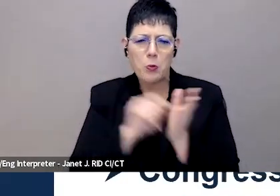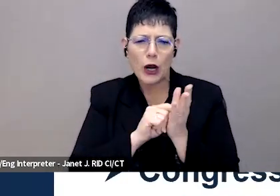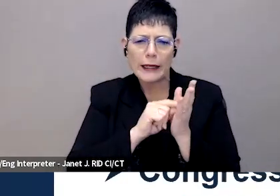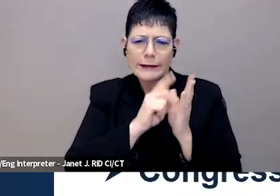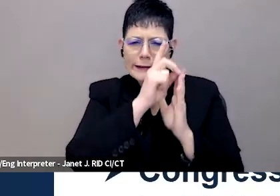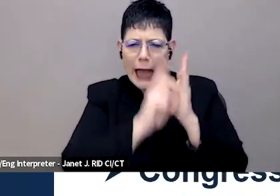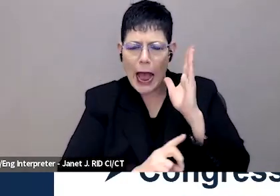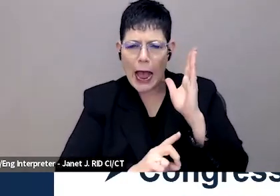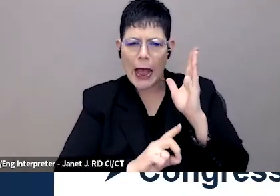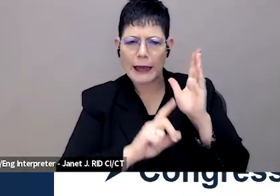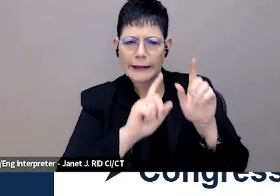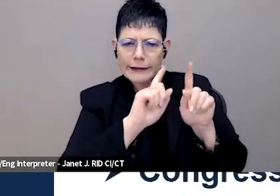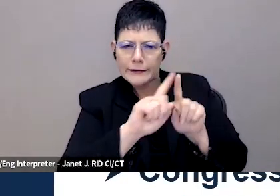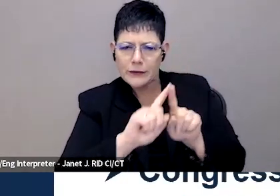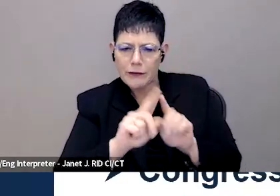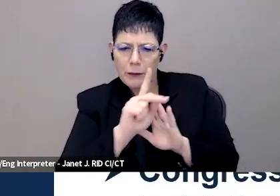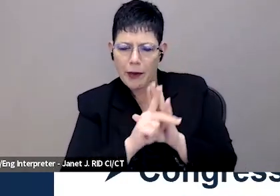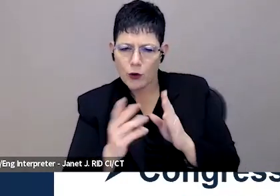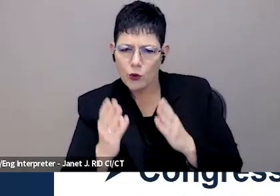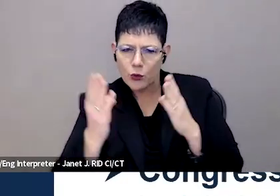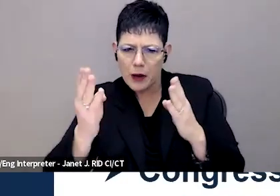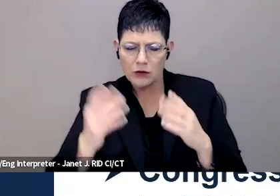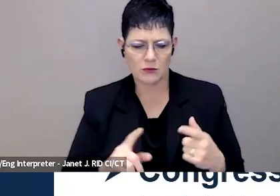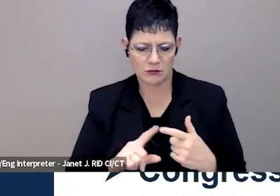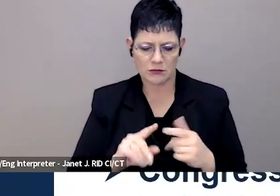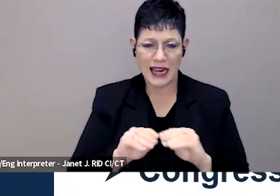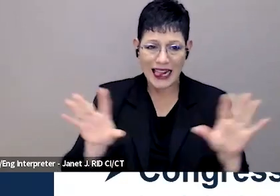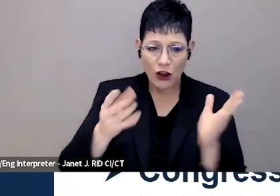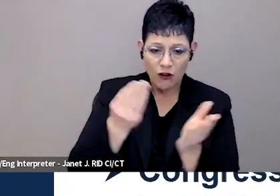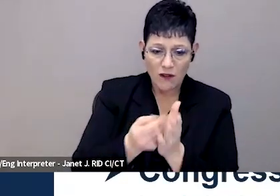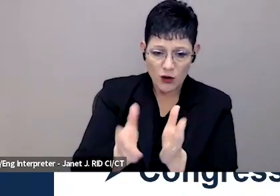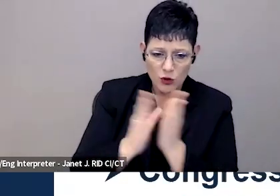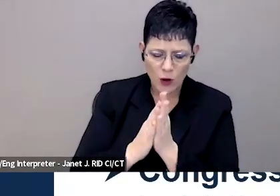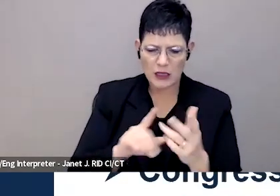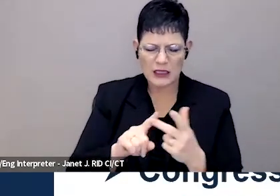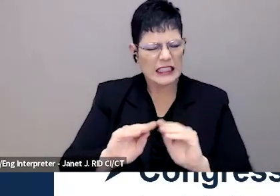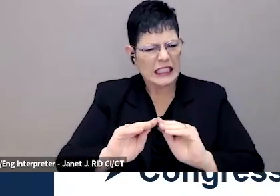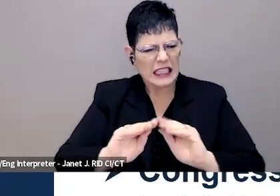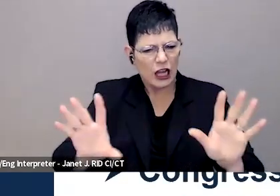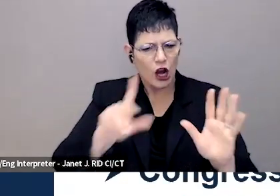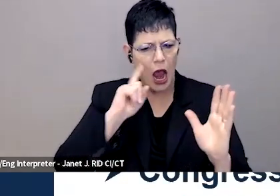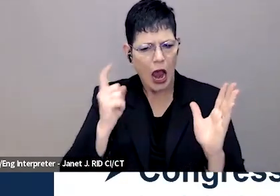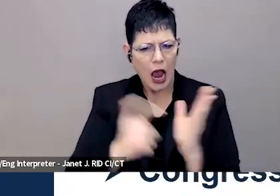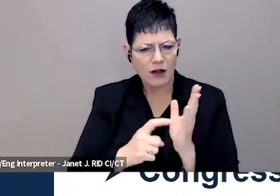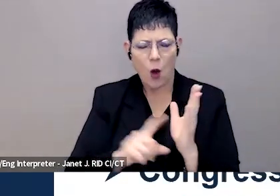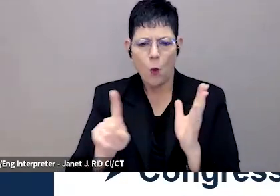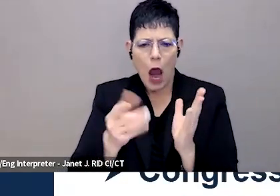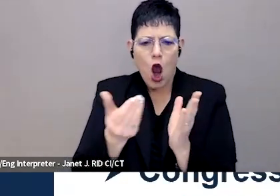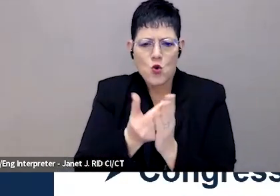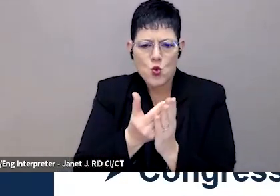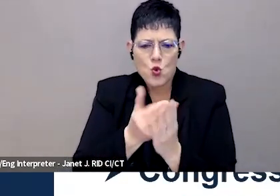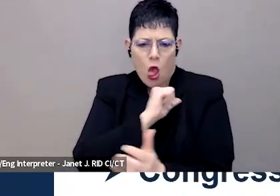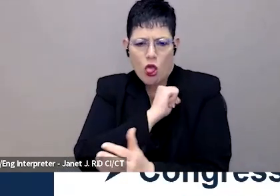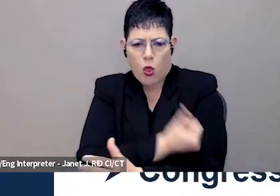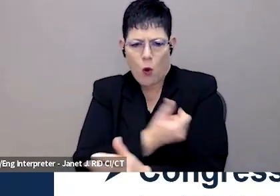for specific policy recommendations, clear funding requests, and explicit identification of where new authorities are needed